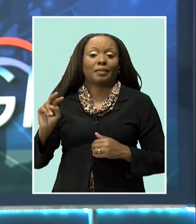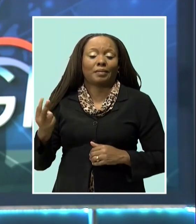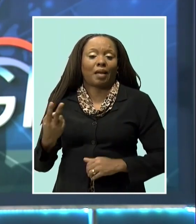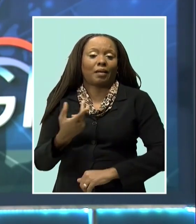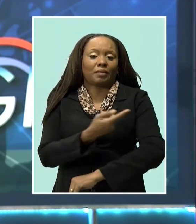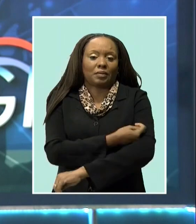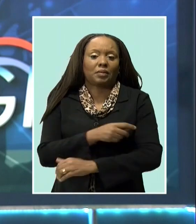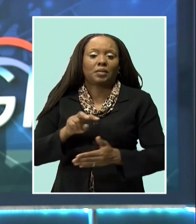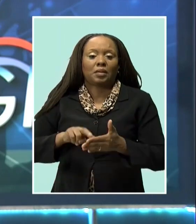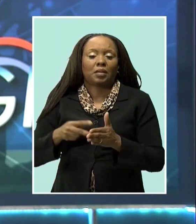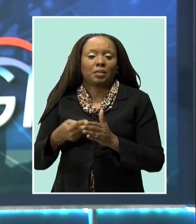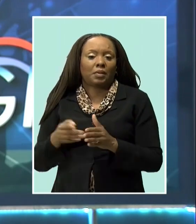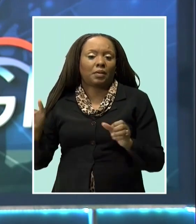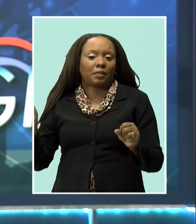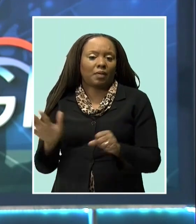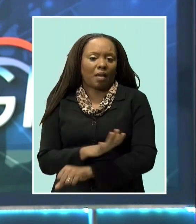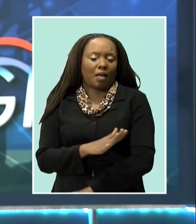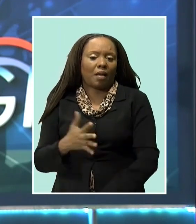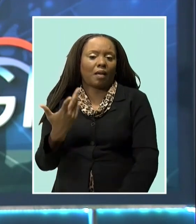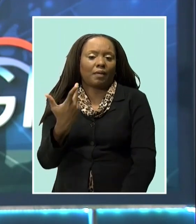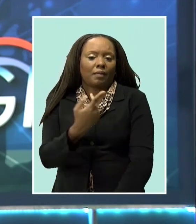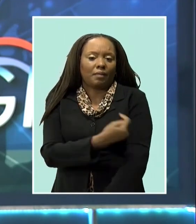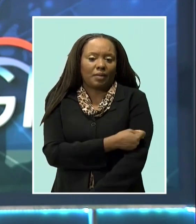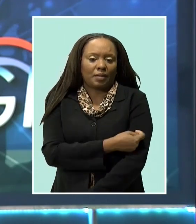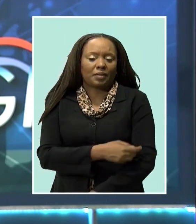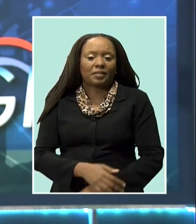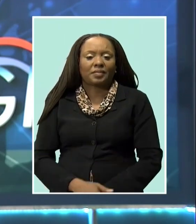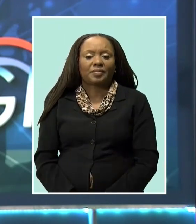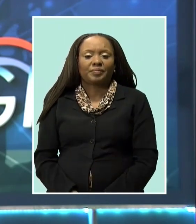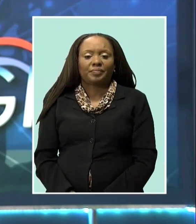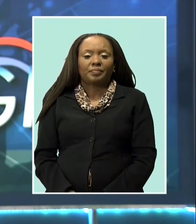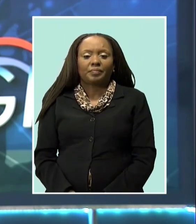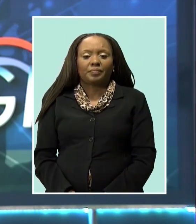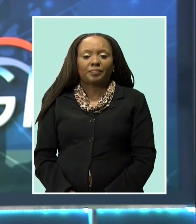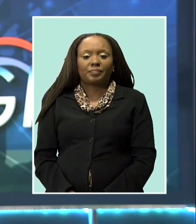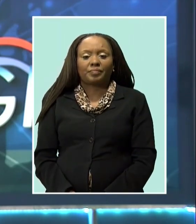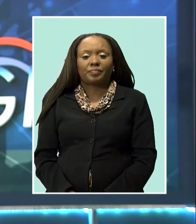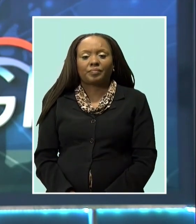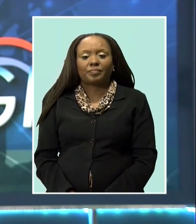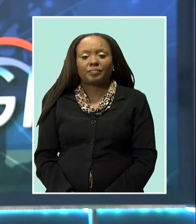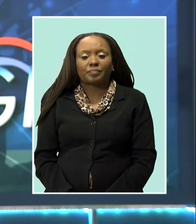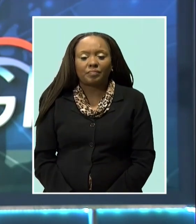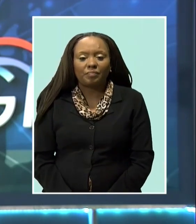113,022 people have had their second dose and are now fully vaccinated.